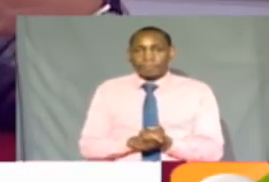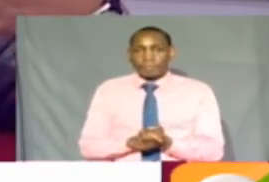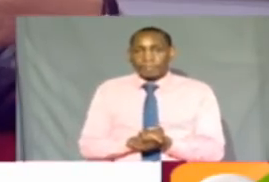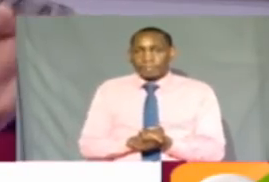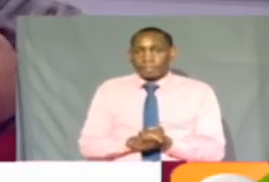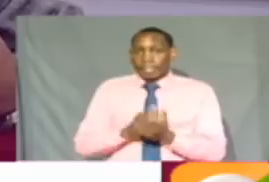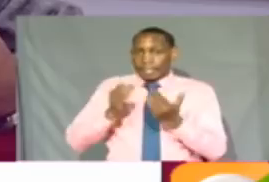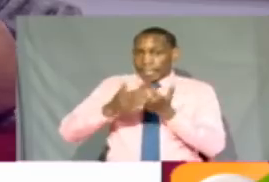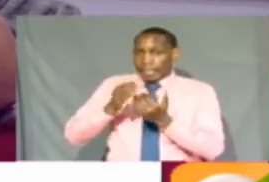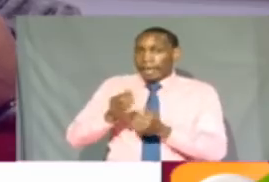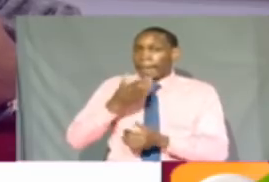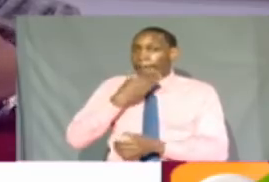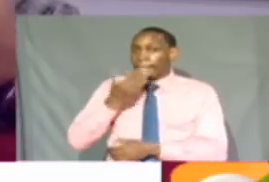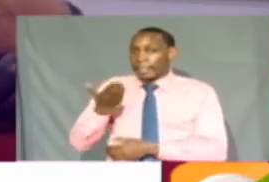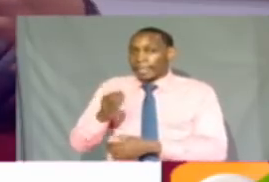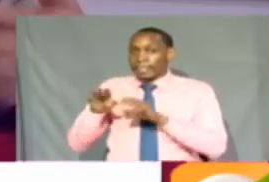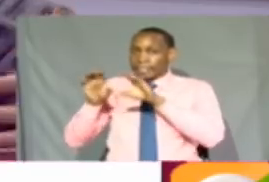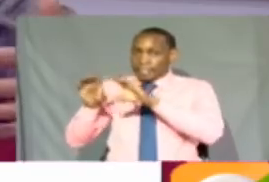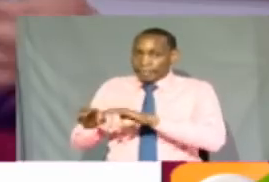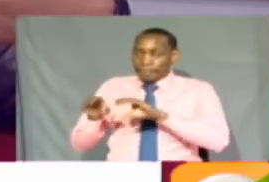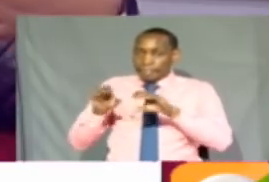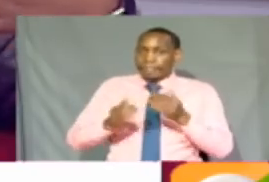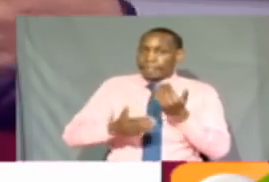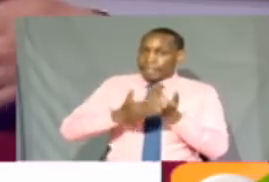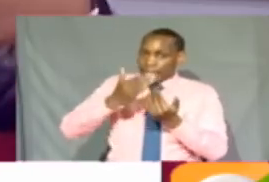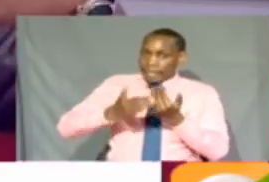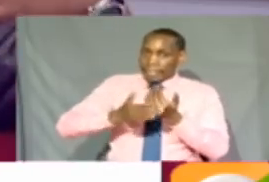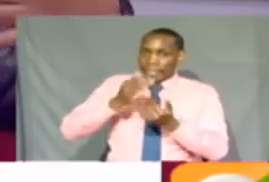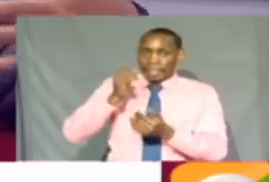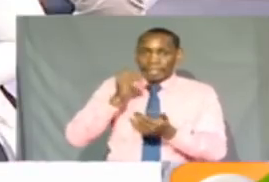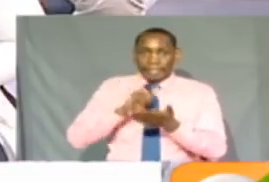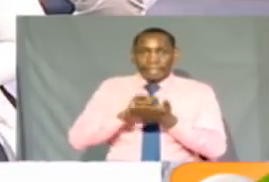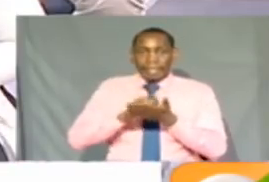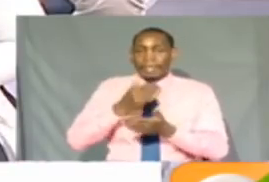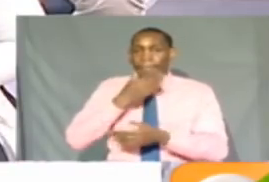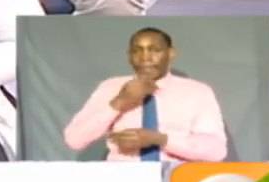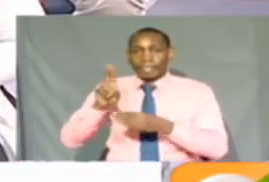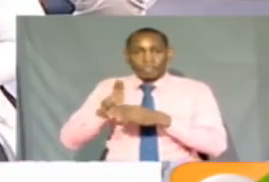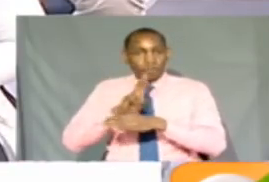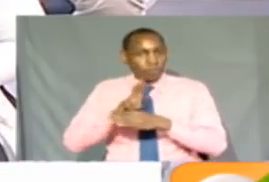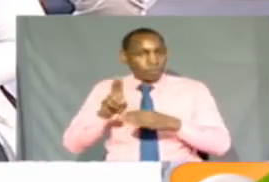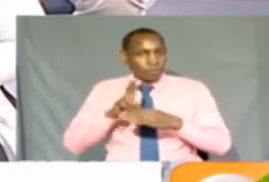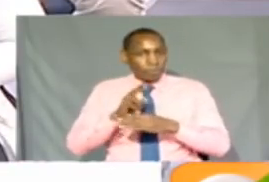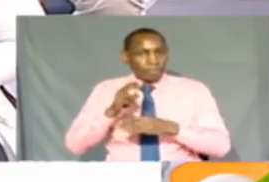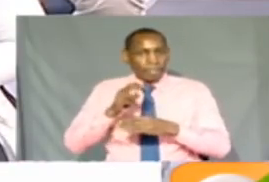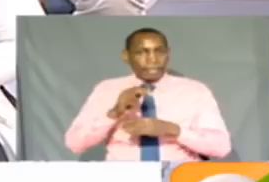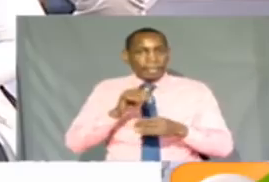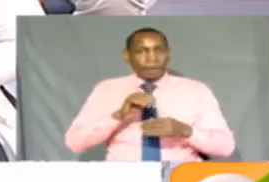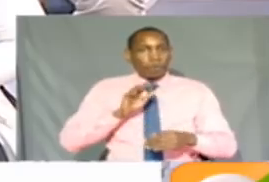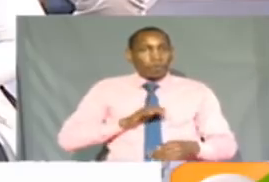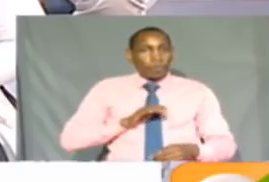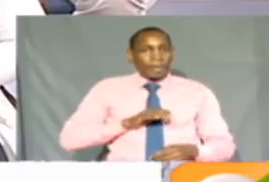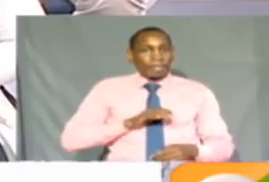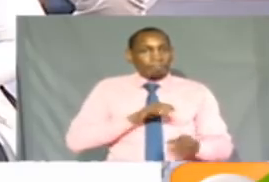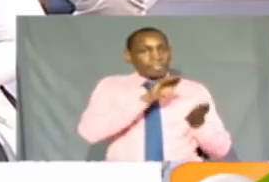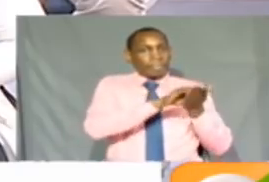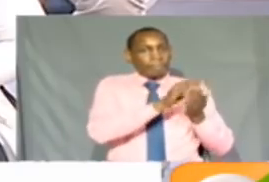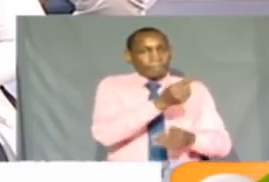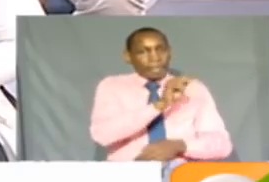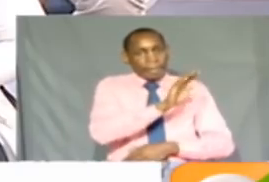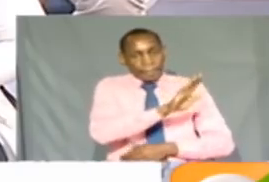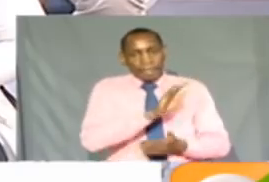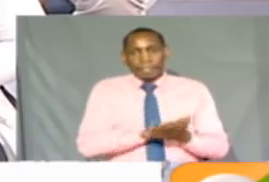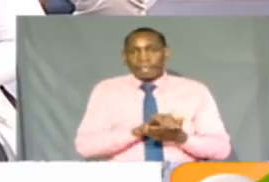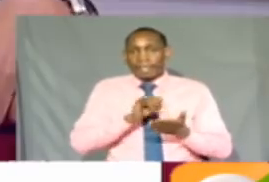struggling and you're not doing anything about it? Are you kind in the fact that he's spending all of this and you get to keep your own money? Is this